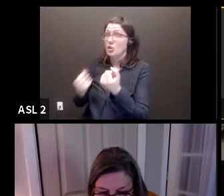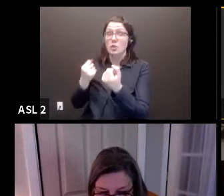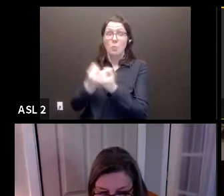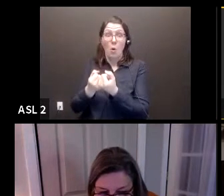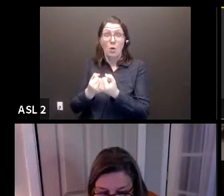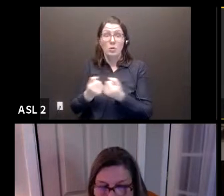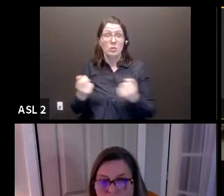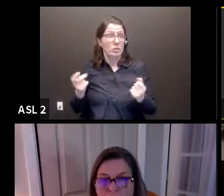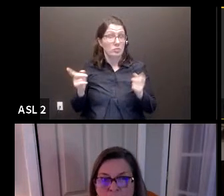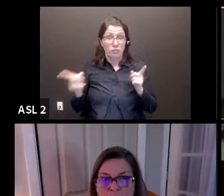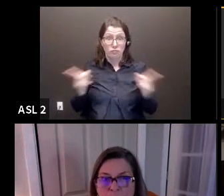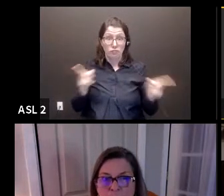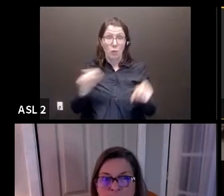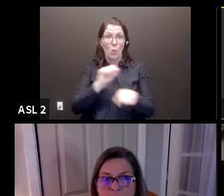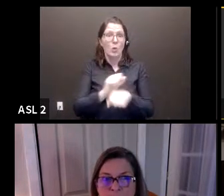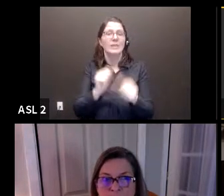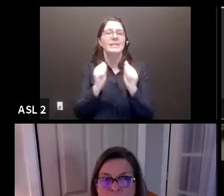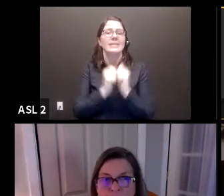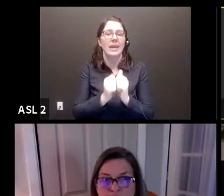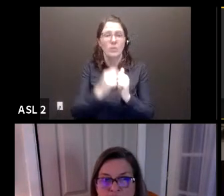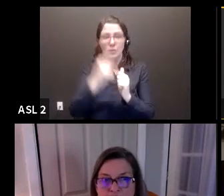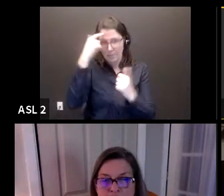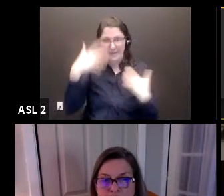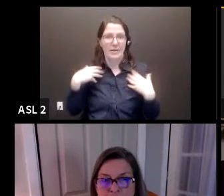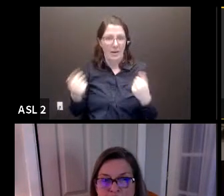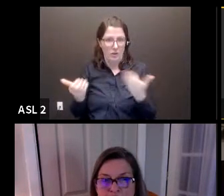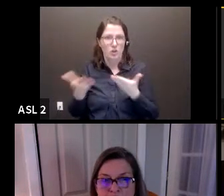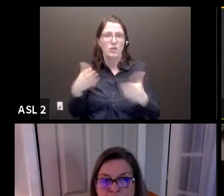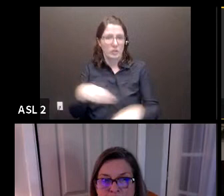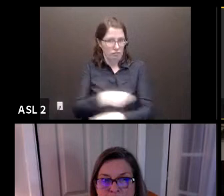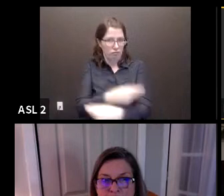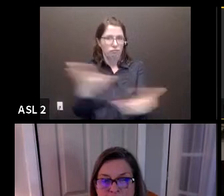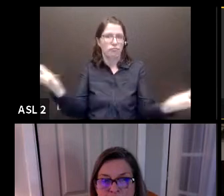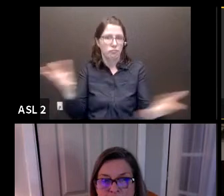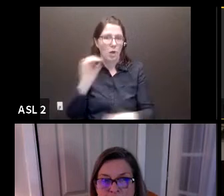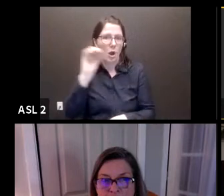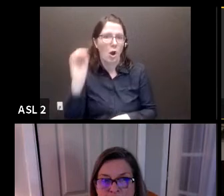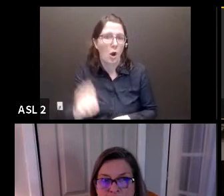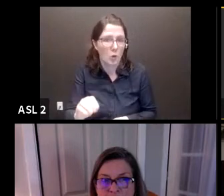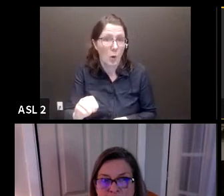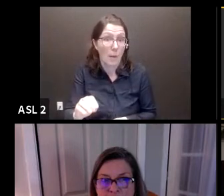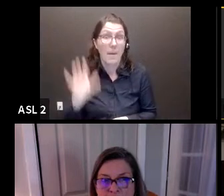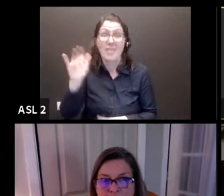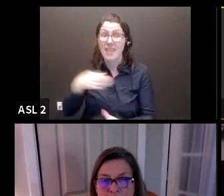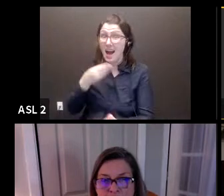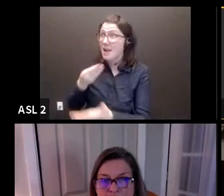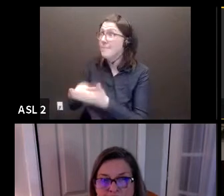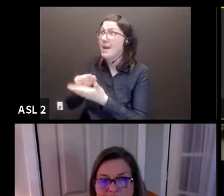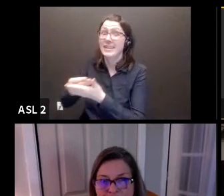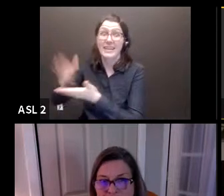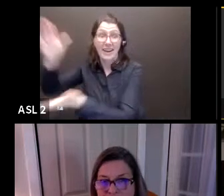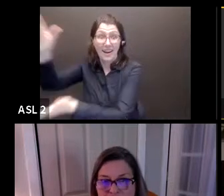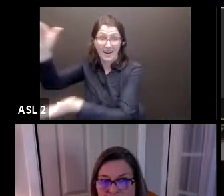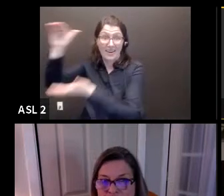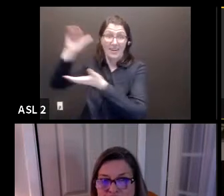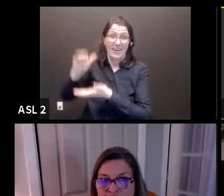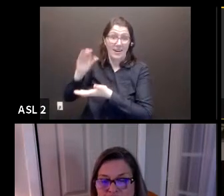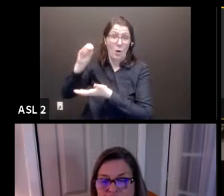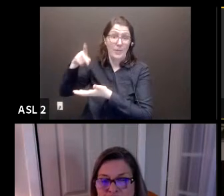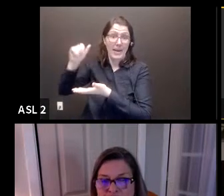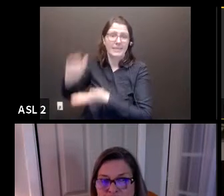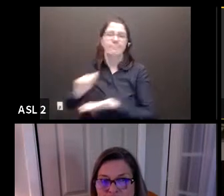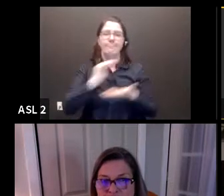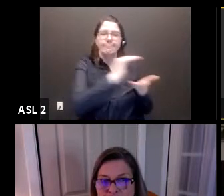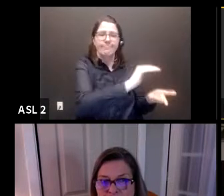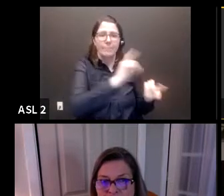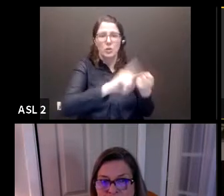ottawa all of that money was sent to the local ottawa lynn they were supposed to use that money to support the